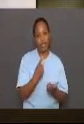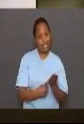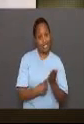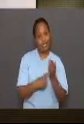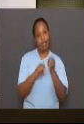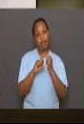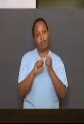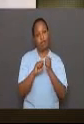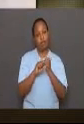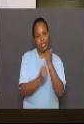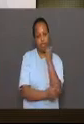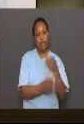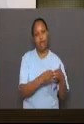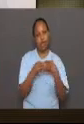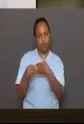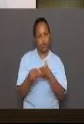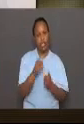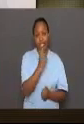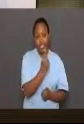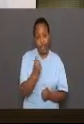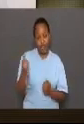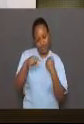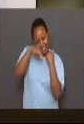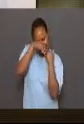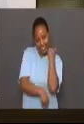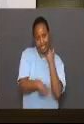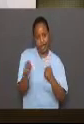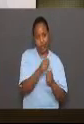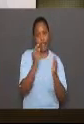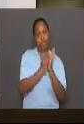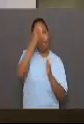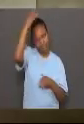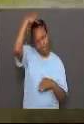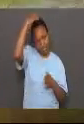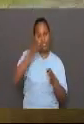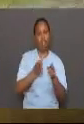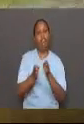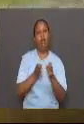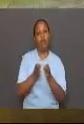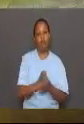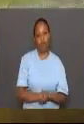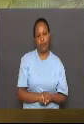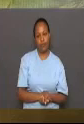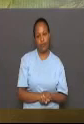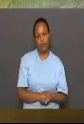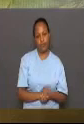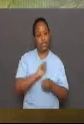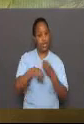principles guide every detail of the Constitution.